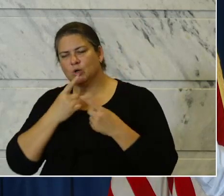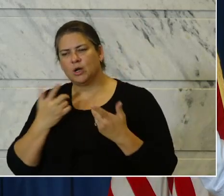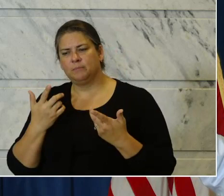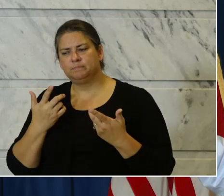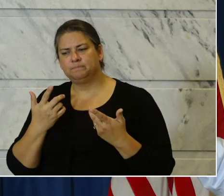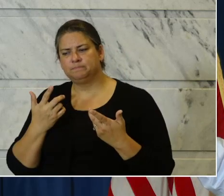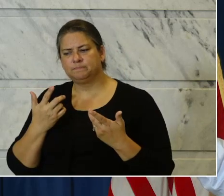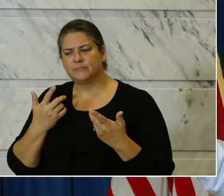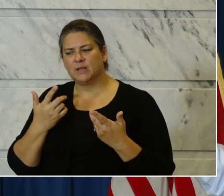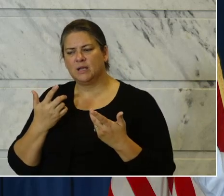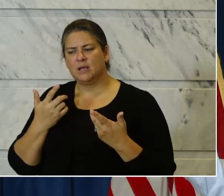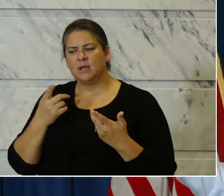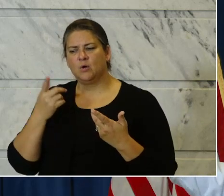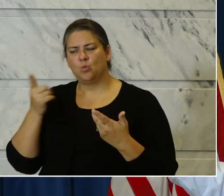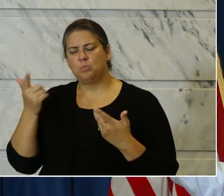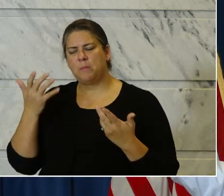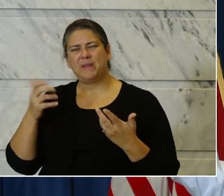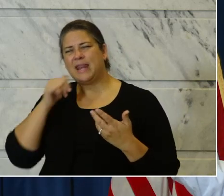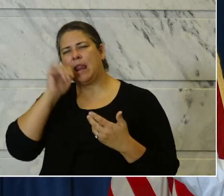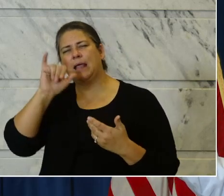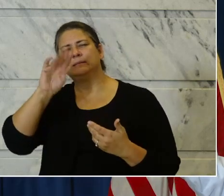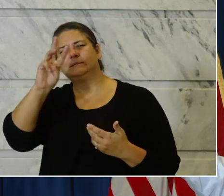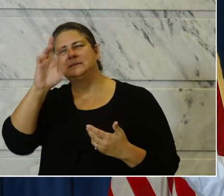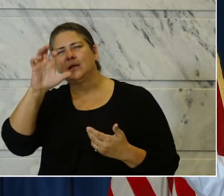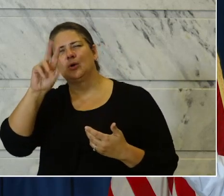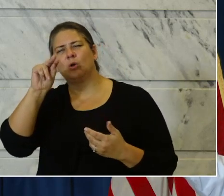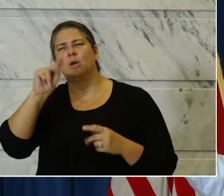not at the $600 level, but the much easier